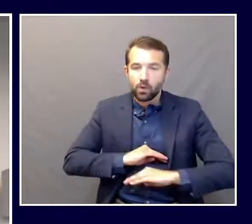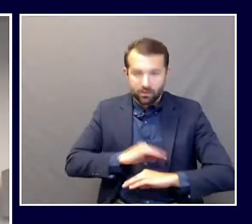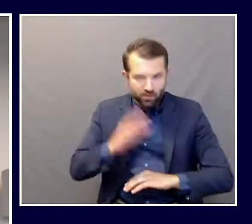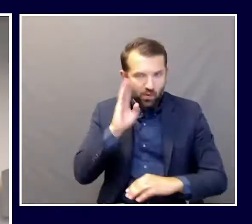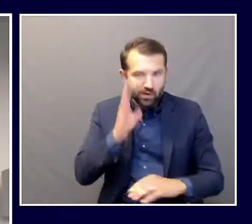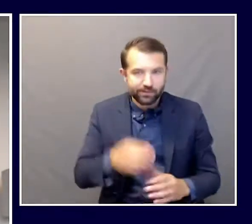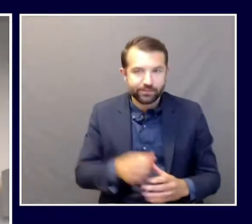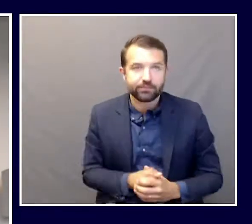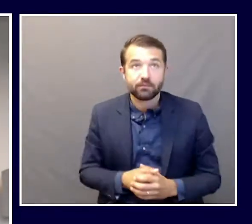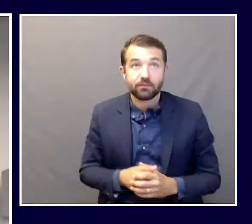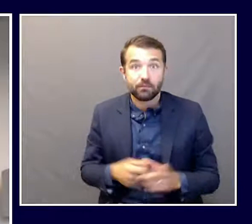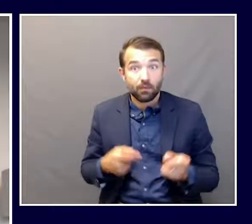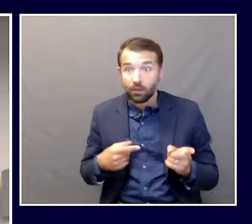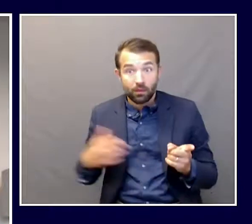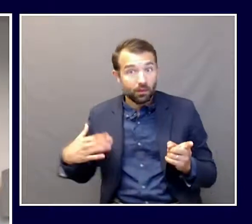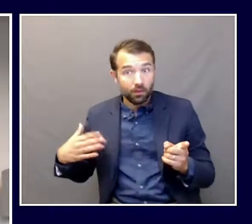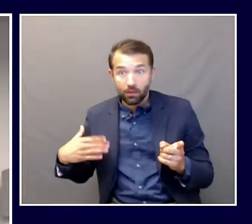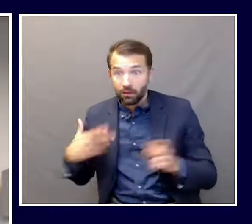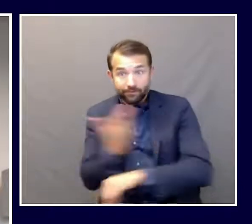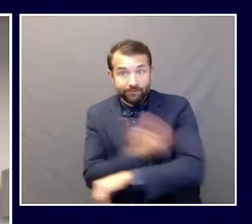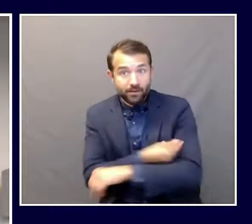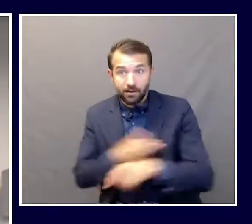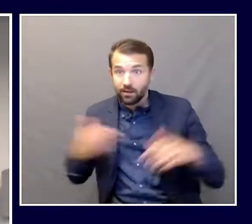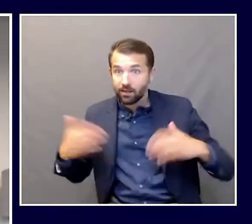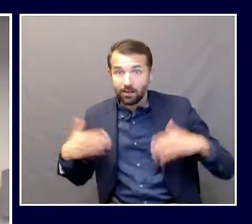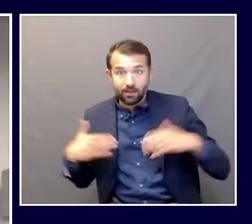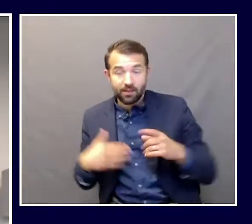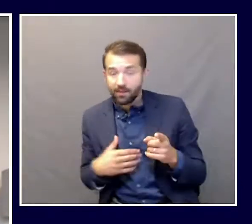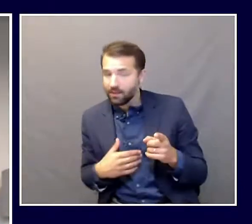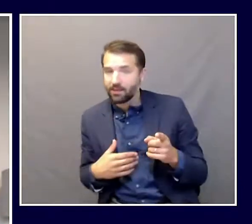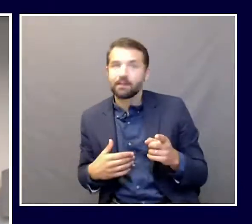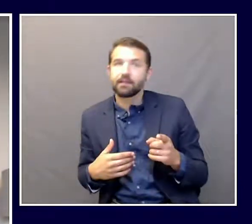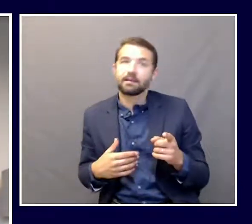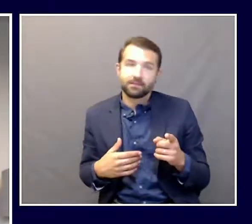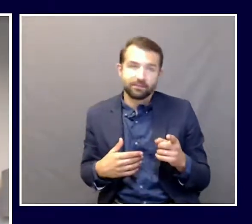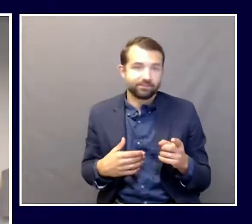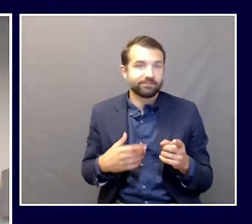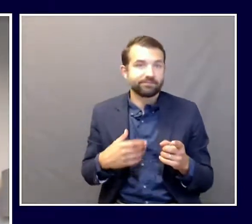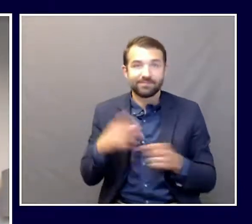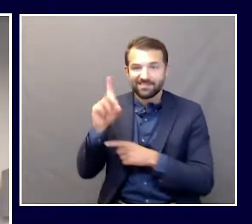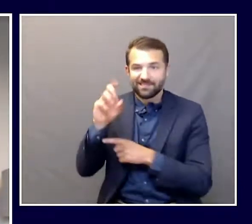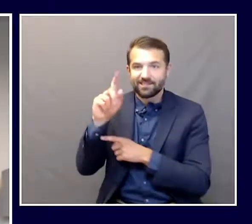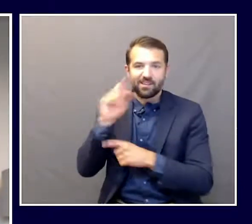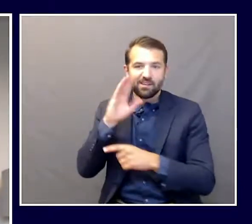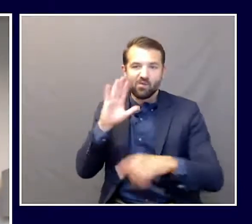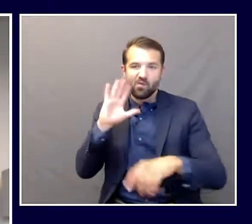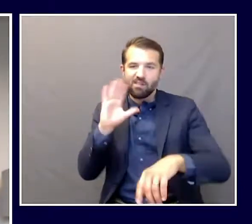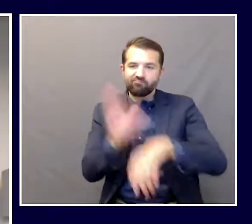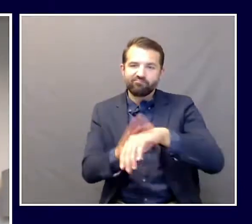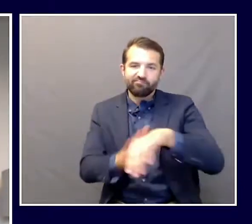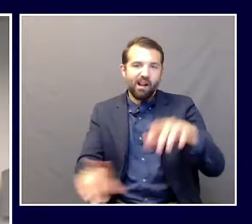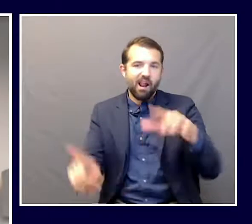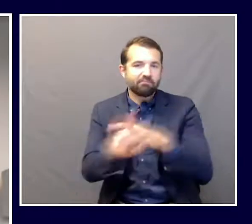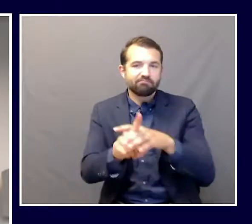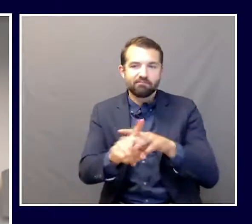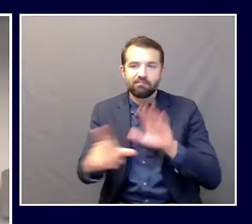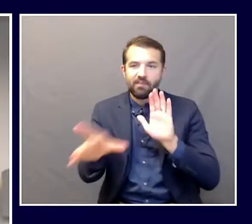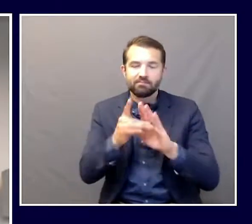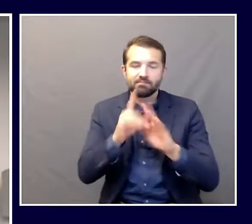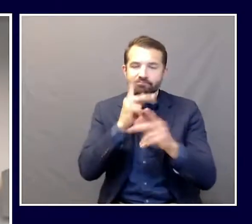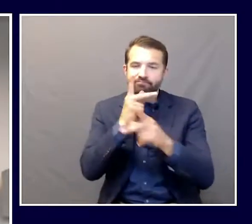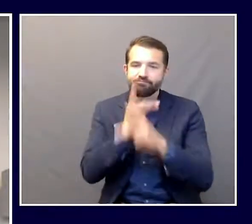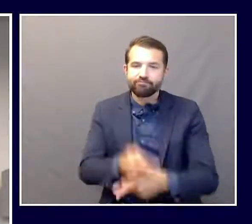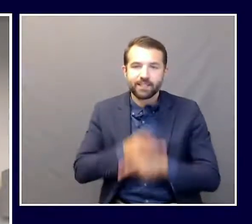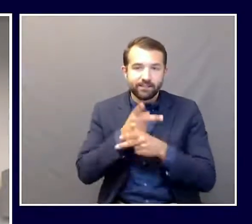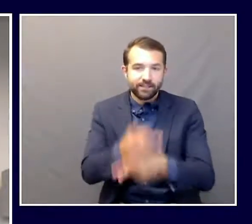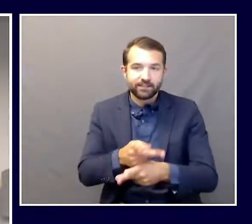chance, the Delta variant is sadly the latest in an ongoing thing that